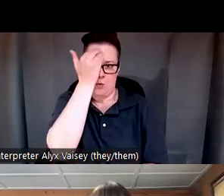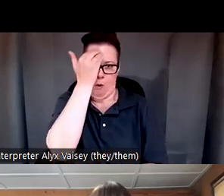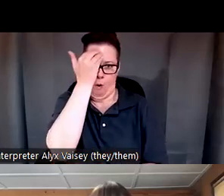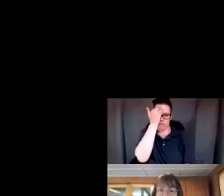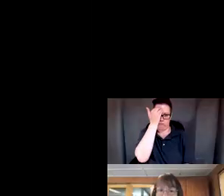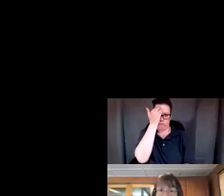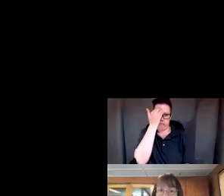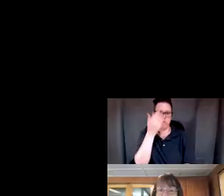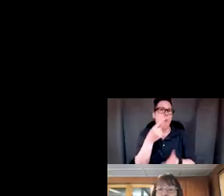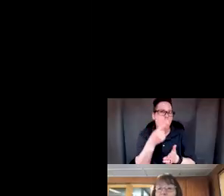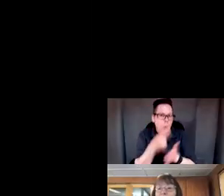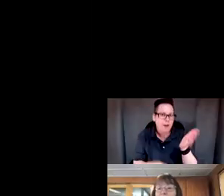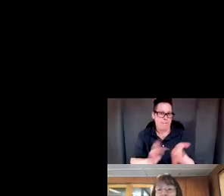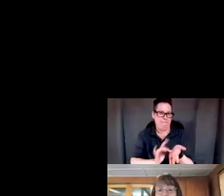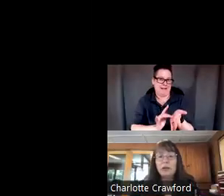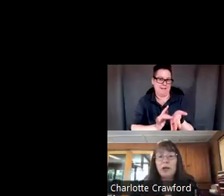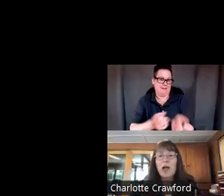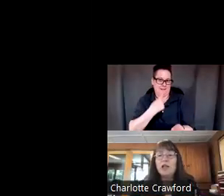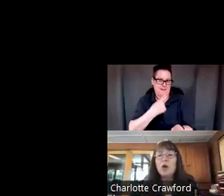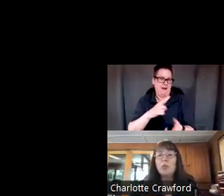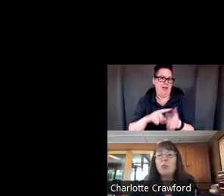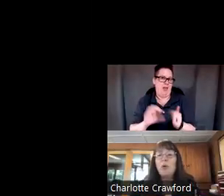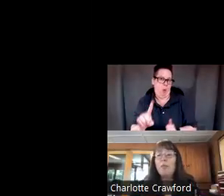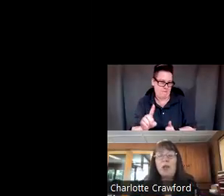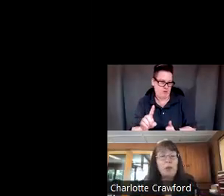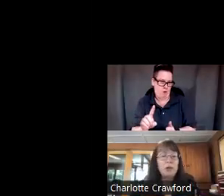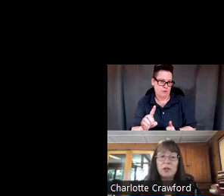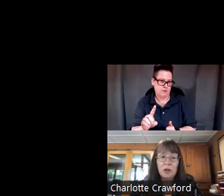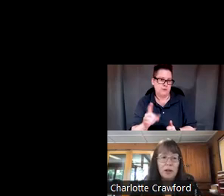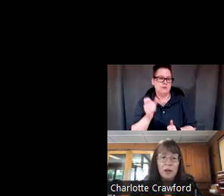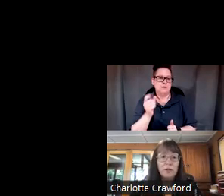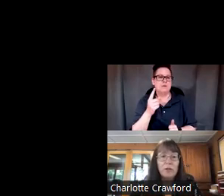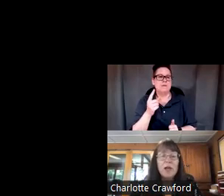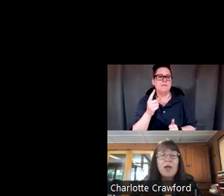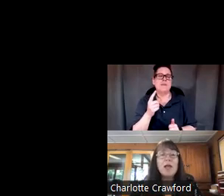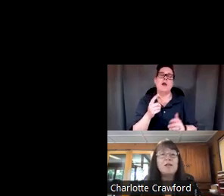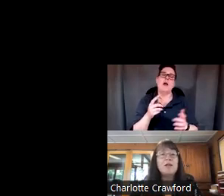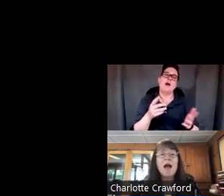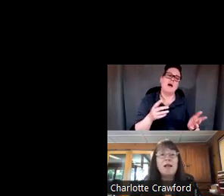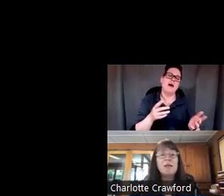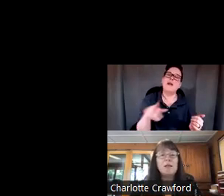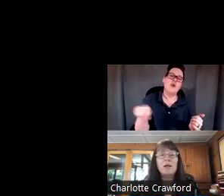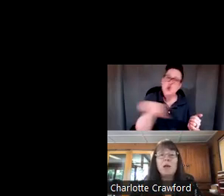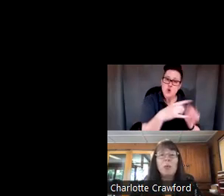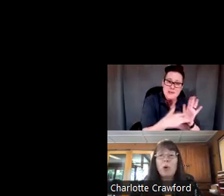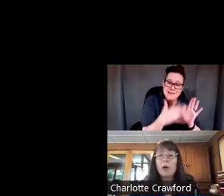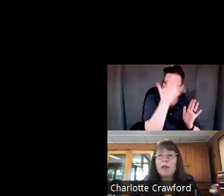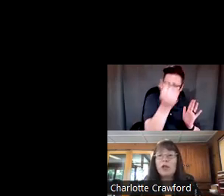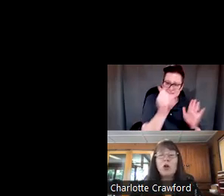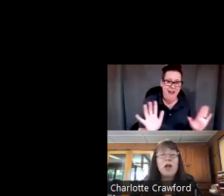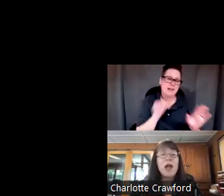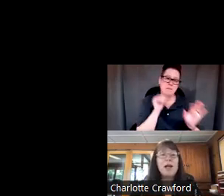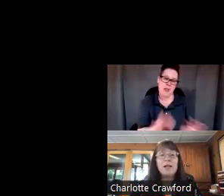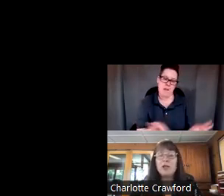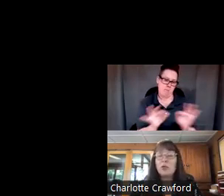they've overdosed on. I'm lying. I don't want people to study this. It's not important.